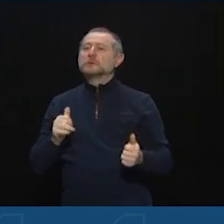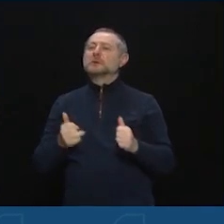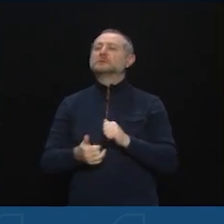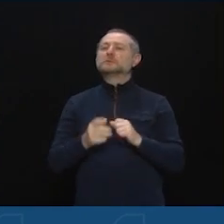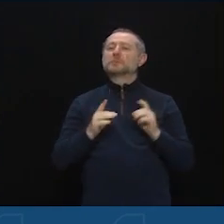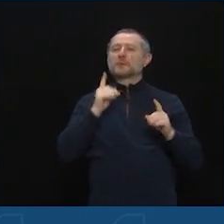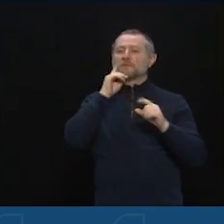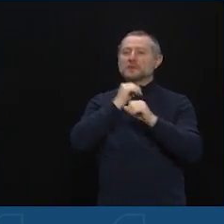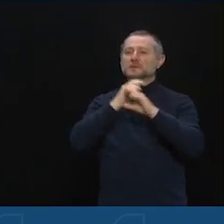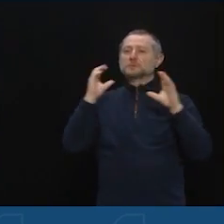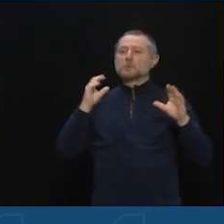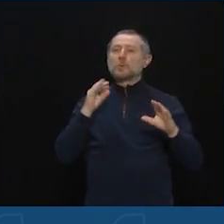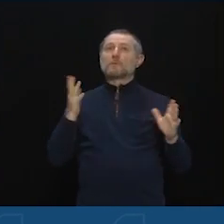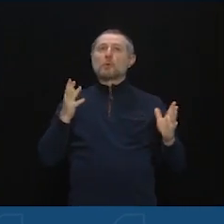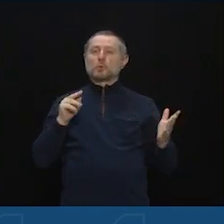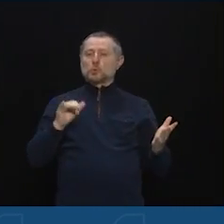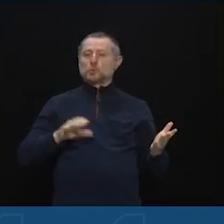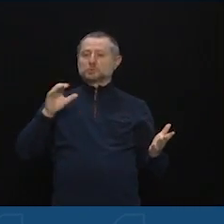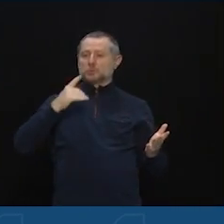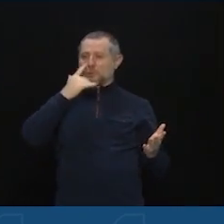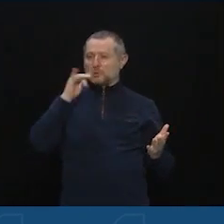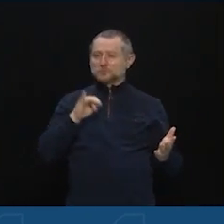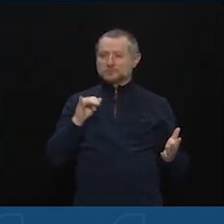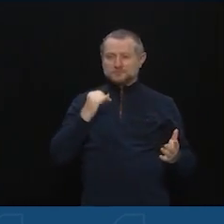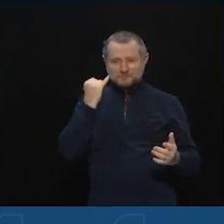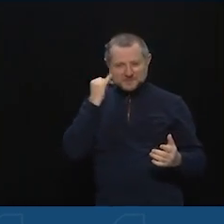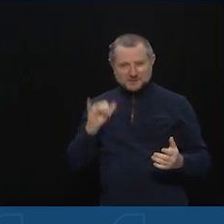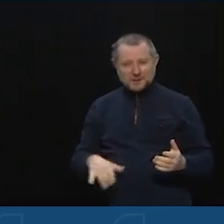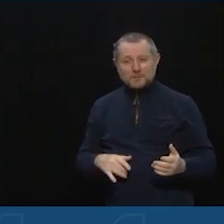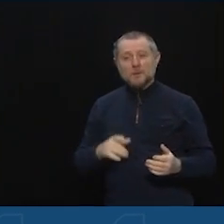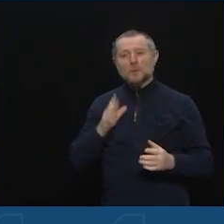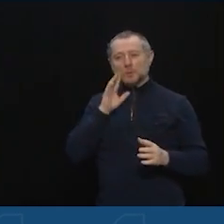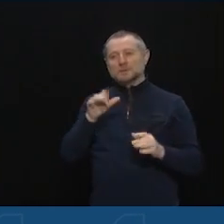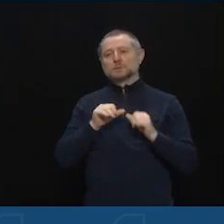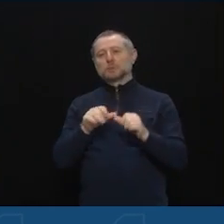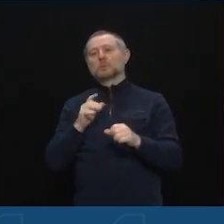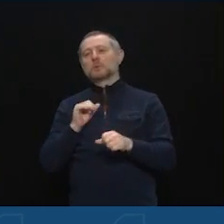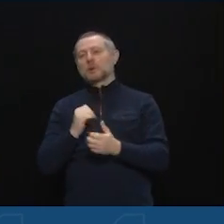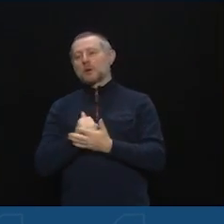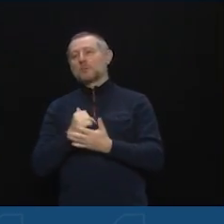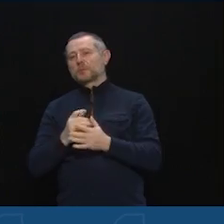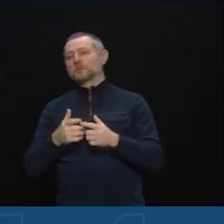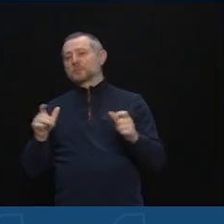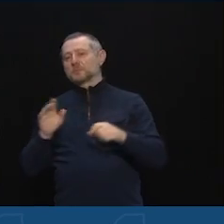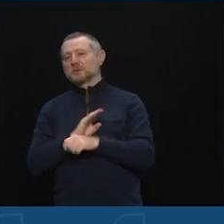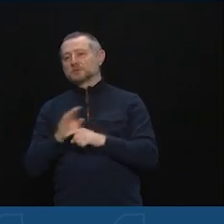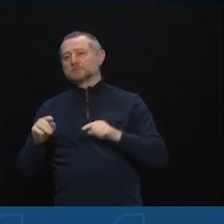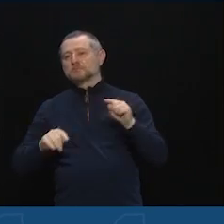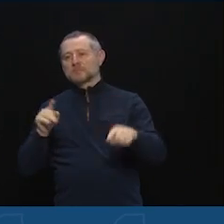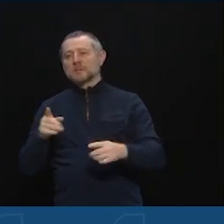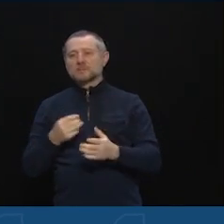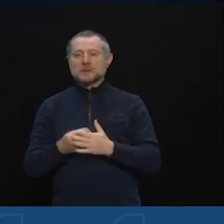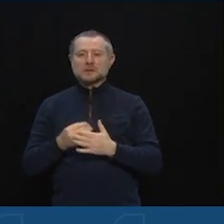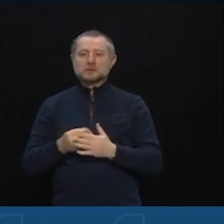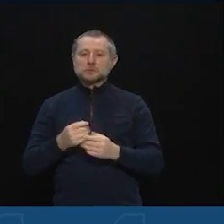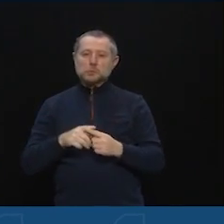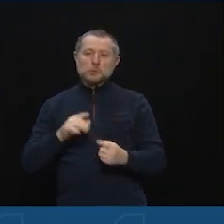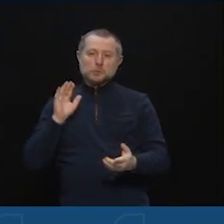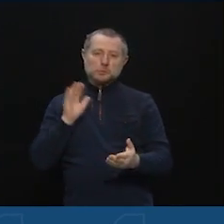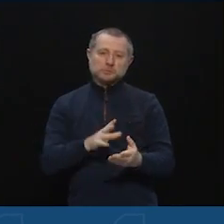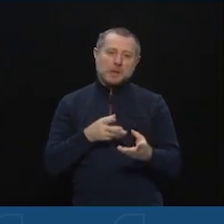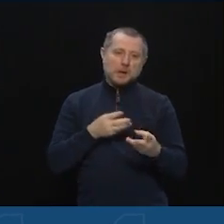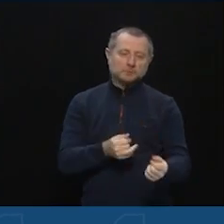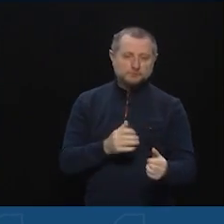you could not have foreseen. And so we're going to continue helping those small businesses have money to offset those costs as well.